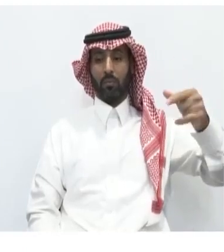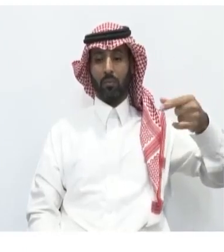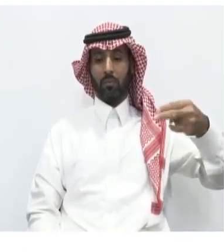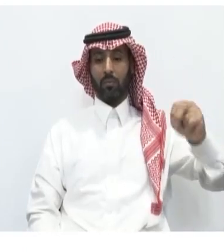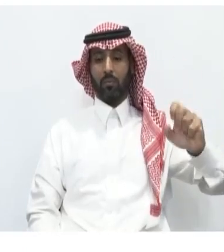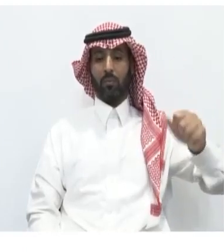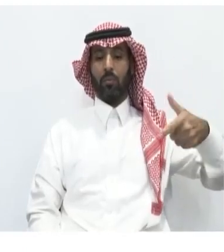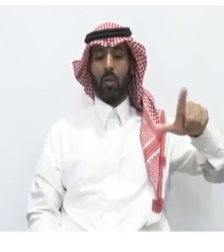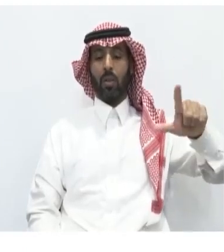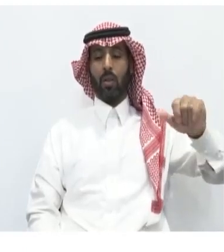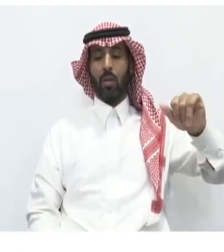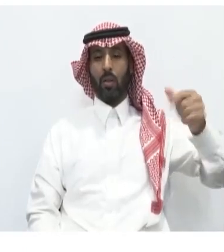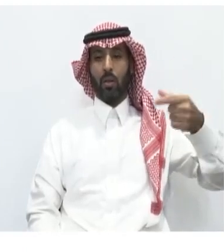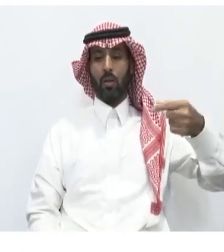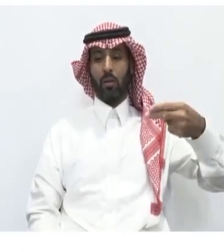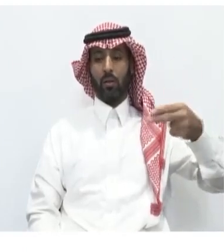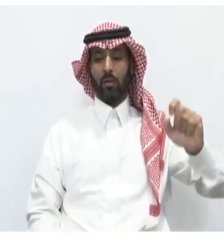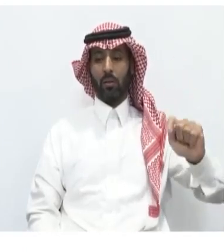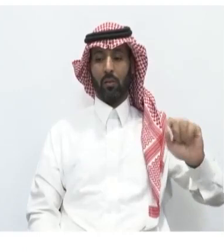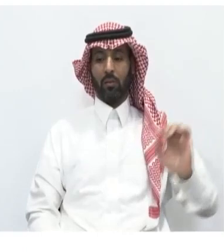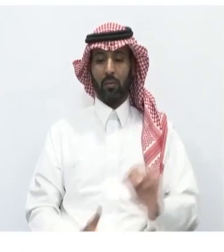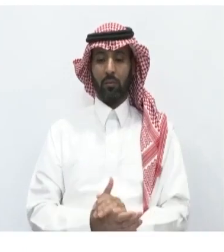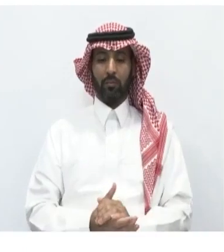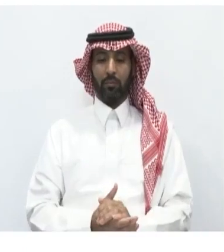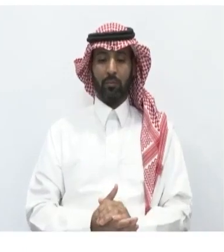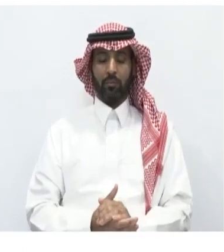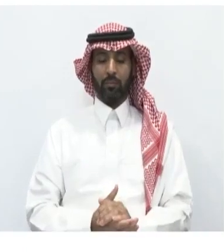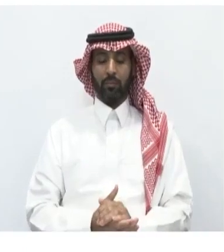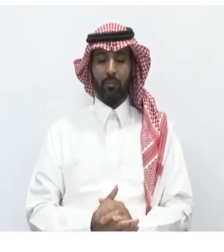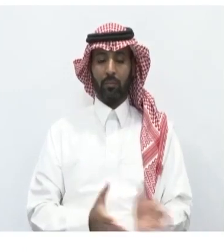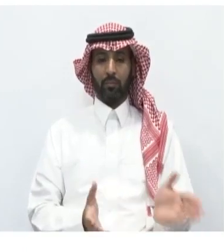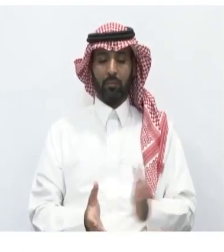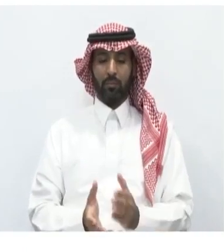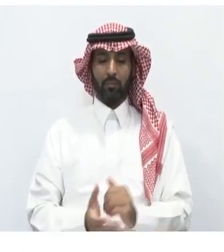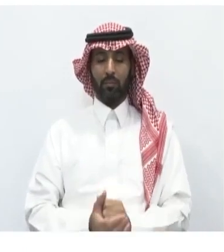That is enough bright light.